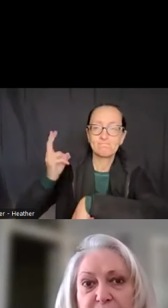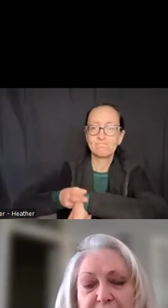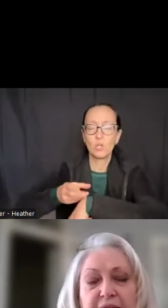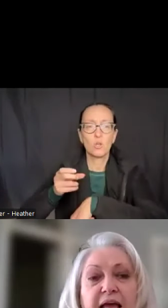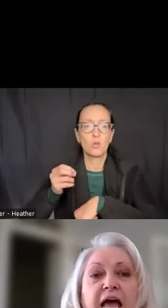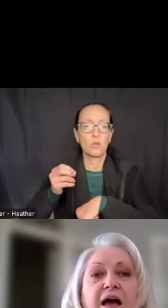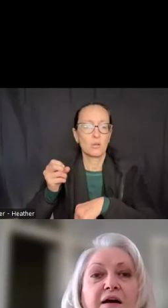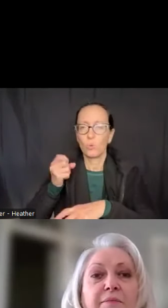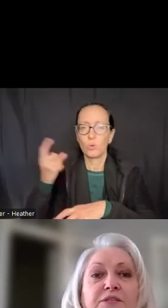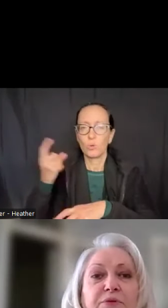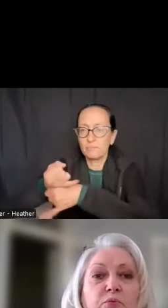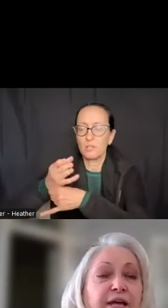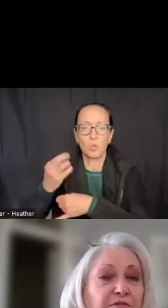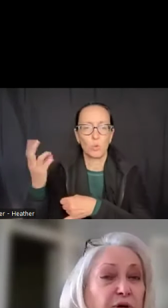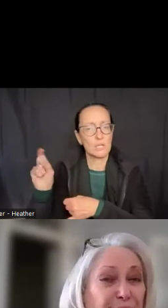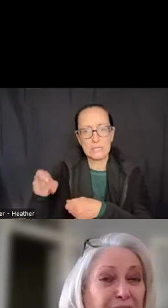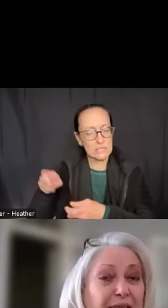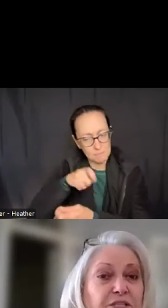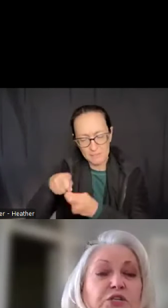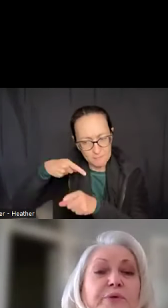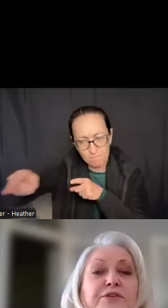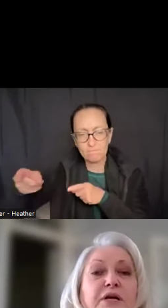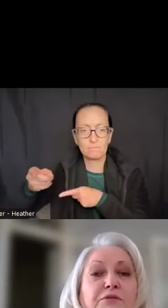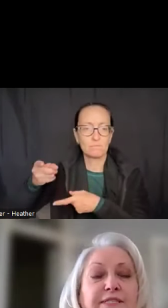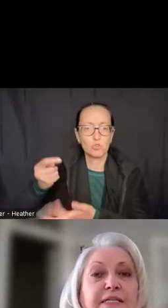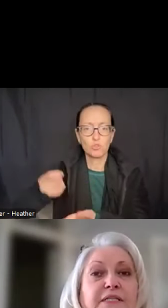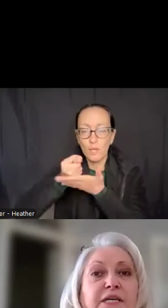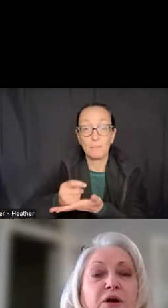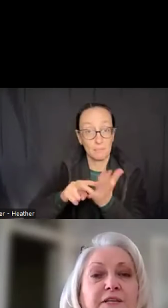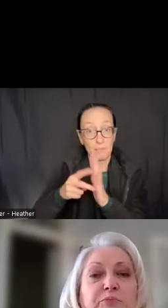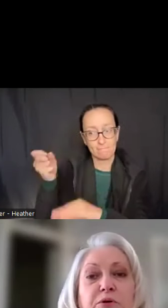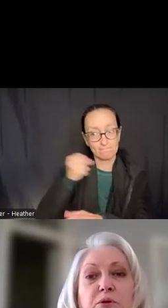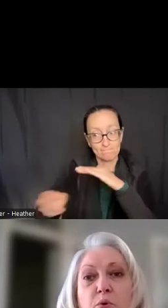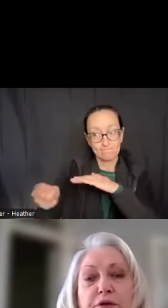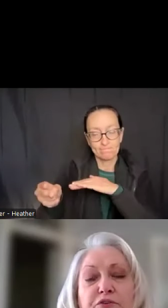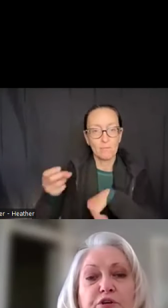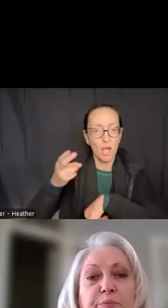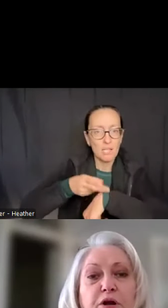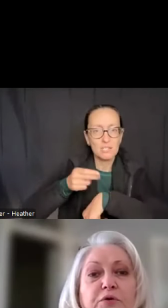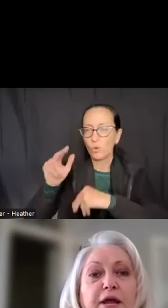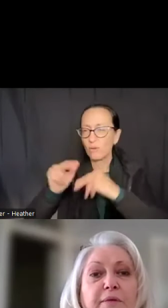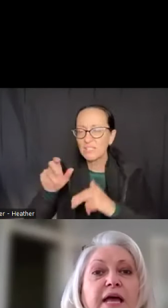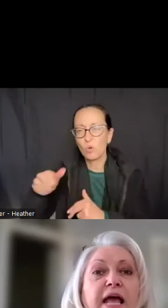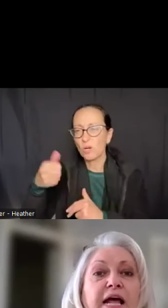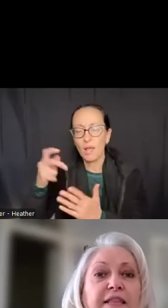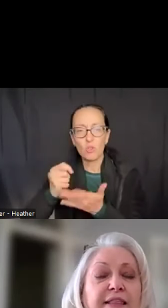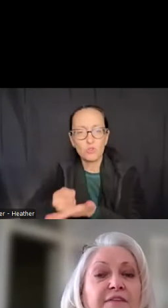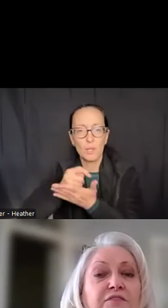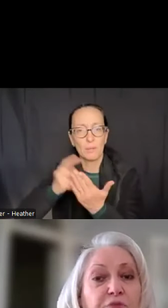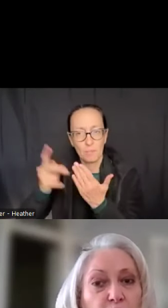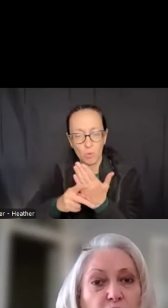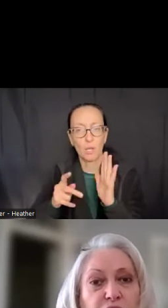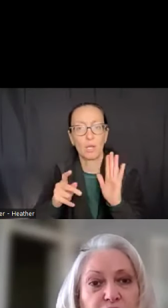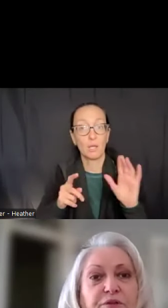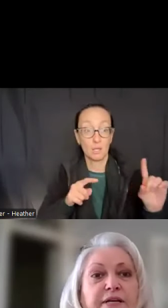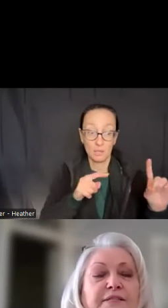of treatment, and so they want to have you committed to either a facility or a hospital or another treatment program, and they have